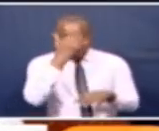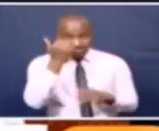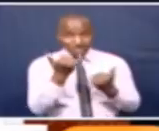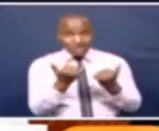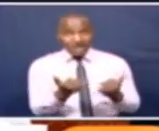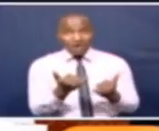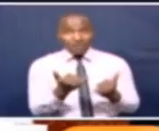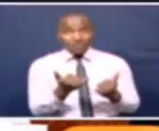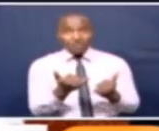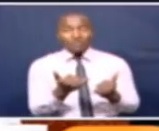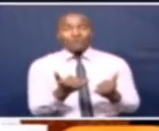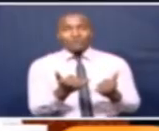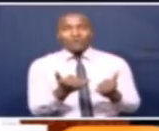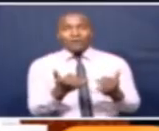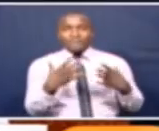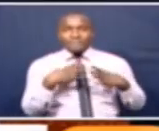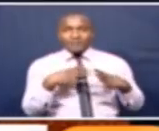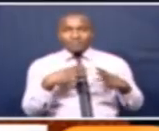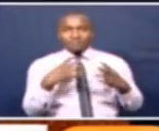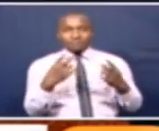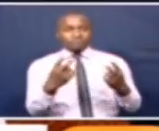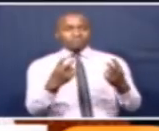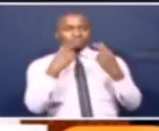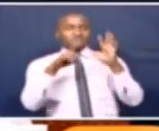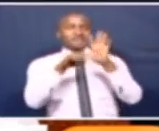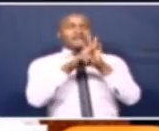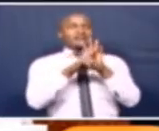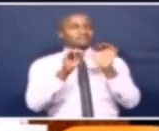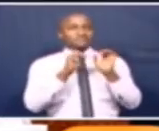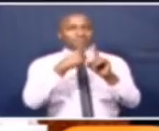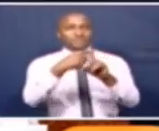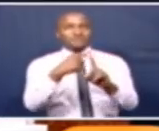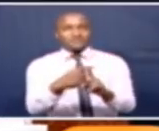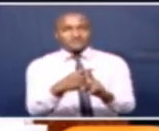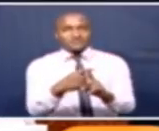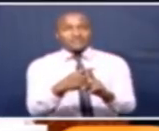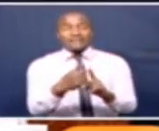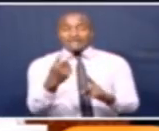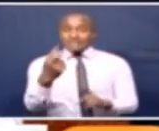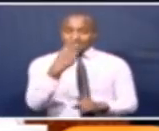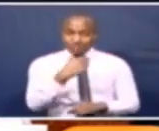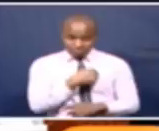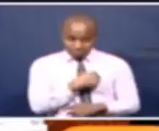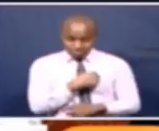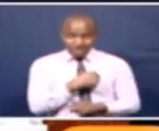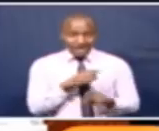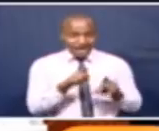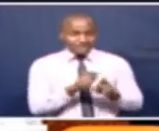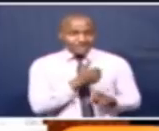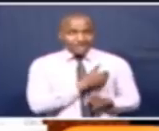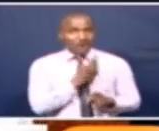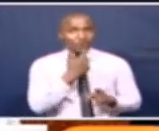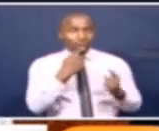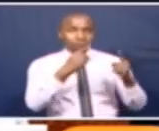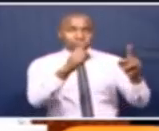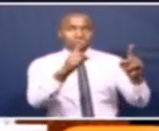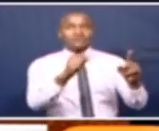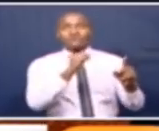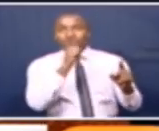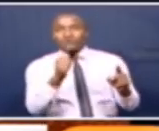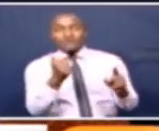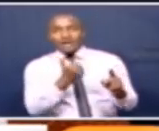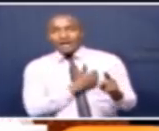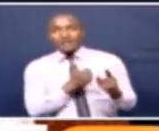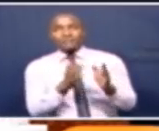the attention I'm getting, it's not all that negative, it's positive. As in, they're looking at me as a girl who has excelled and not as a